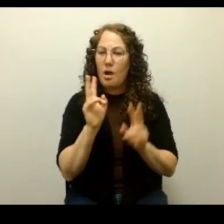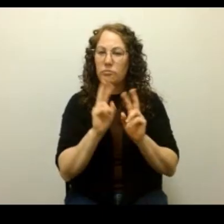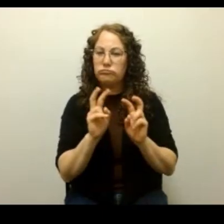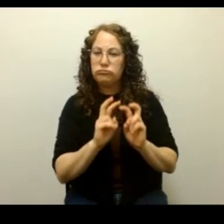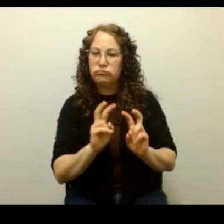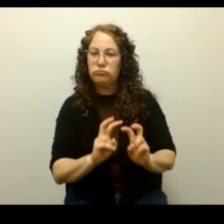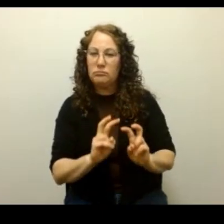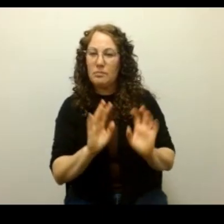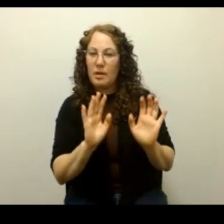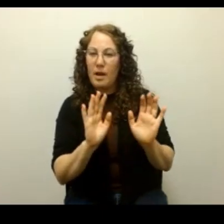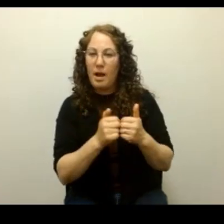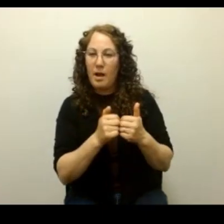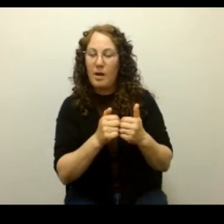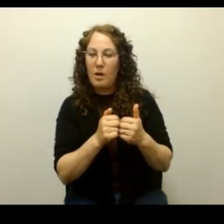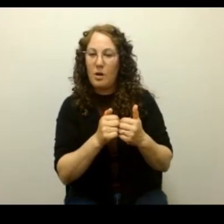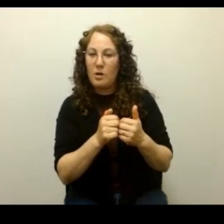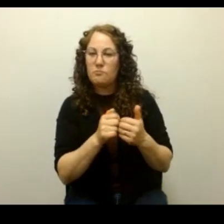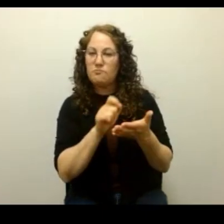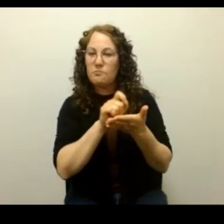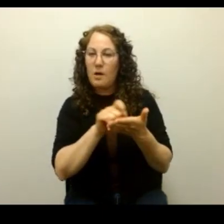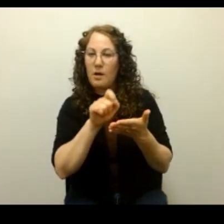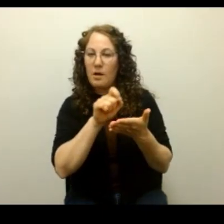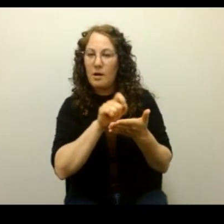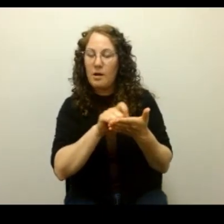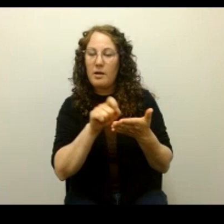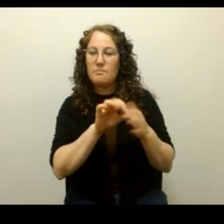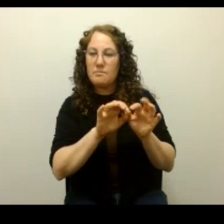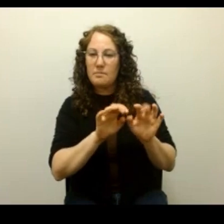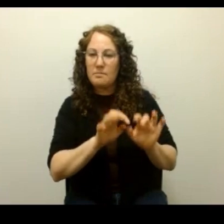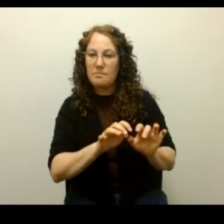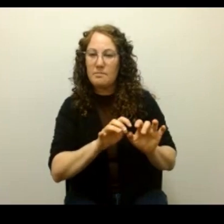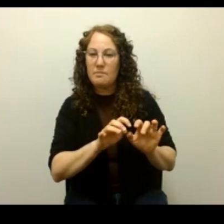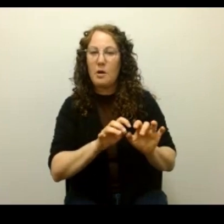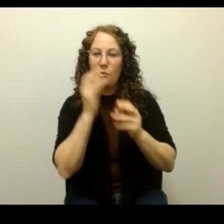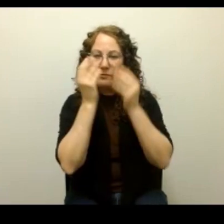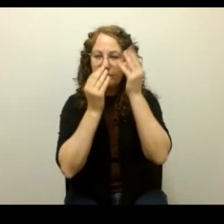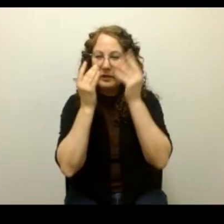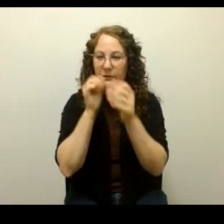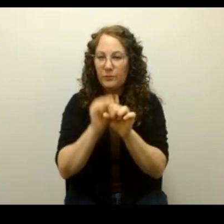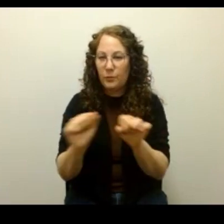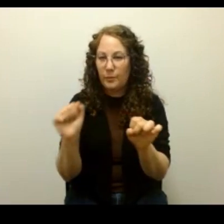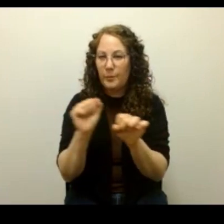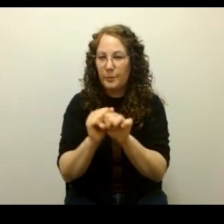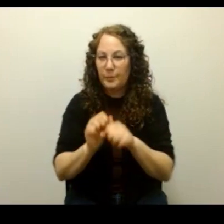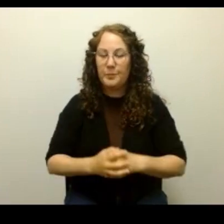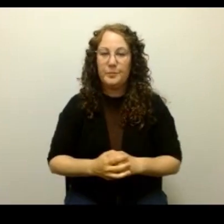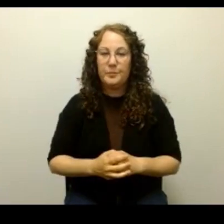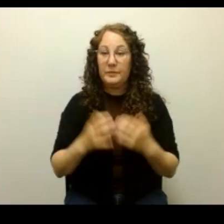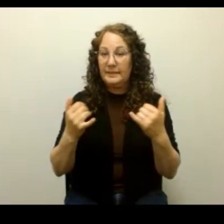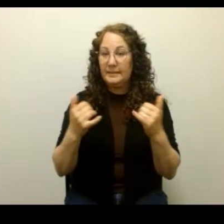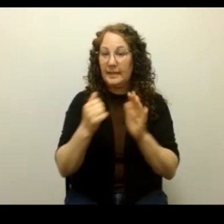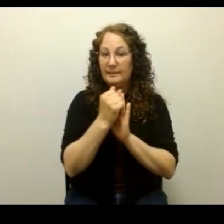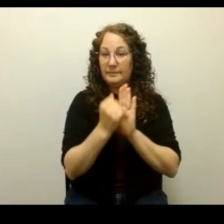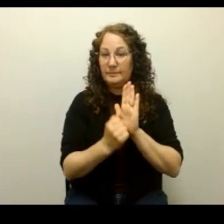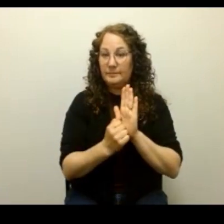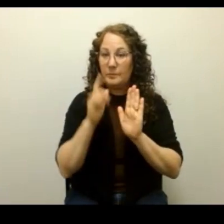to go about writing a reflective work. Today's agenda will